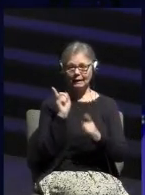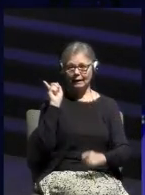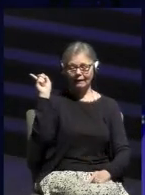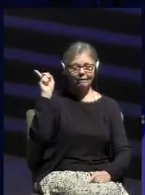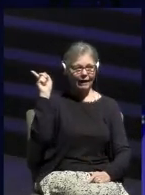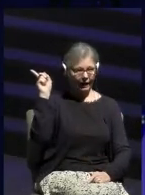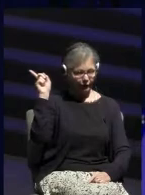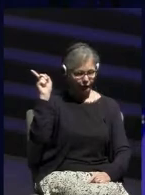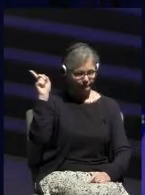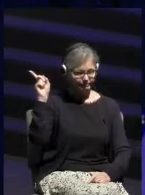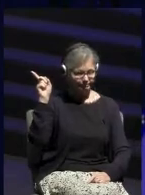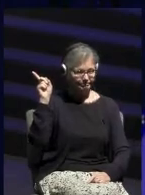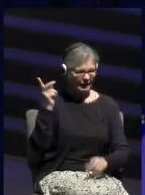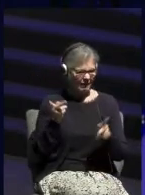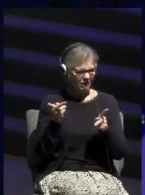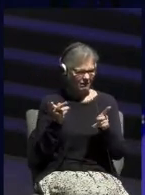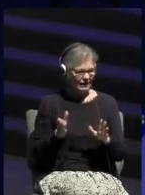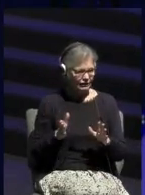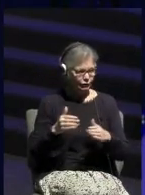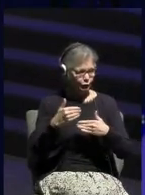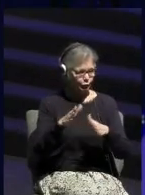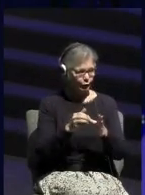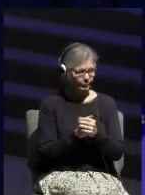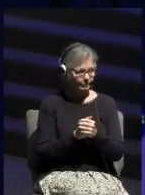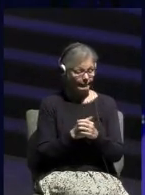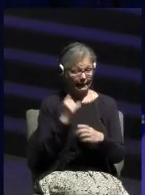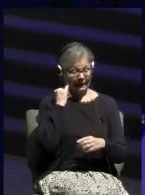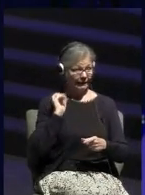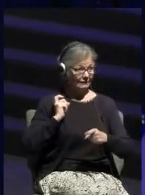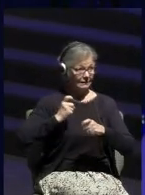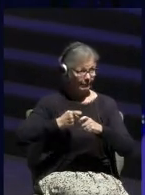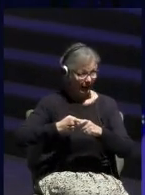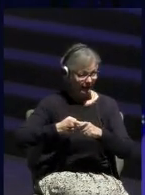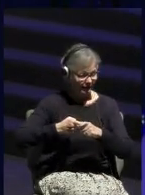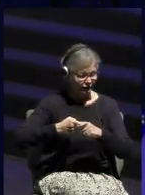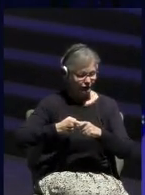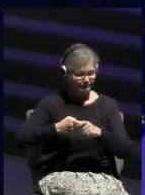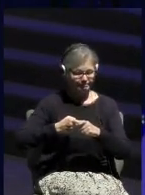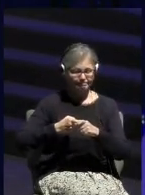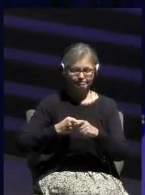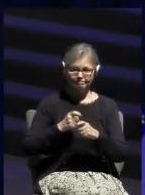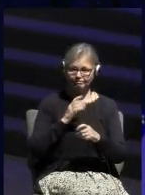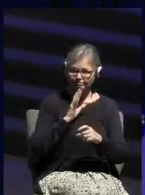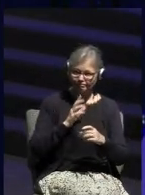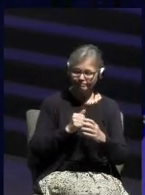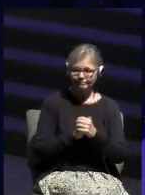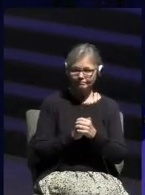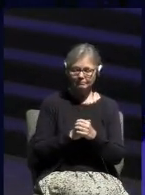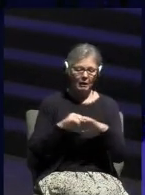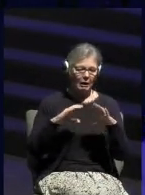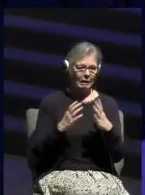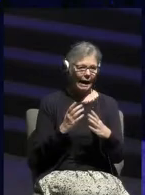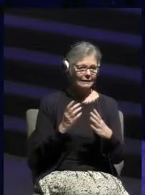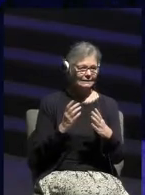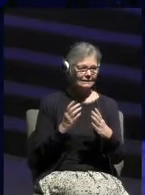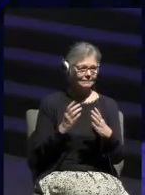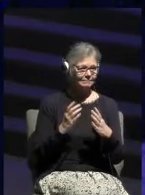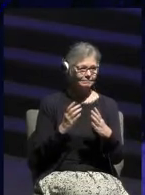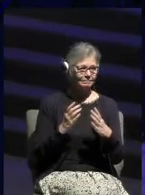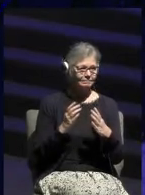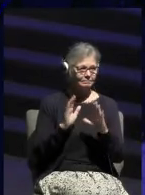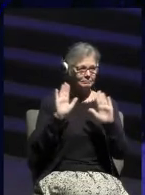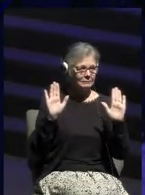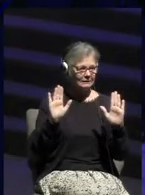room out that door. And if you are Spanish-speaking or have Spanish-speaking friends, we have a class for them on Sunday